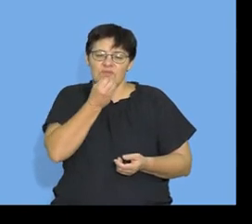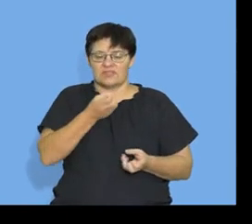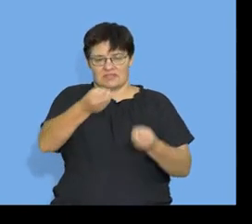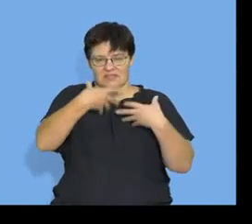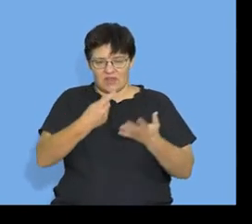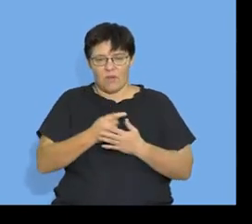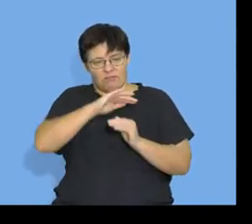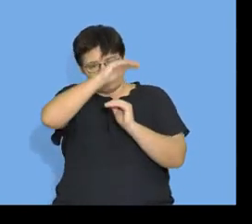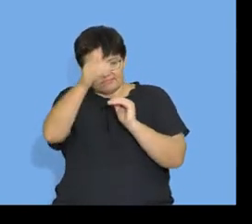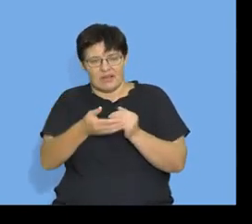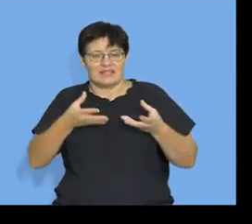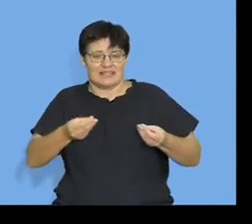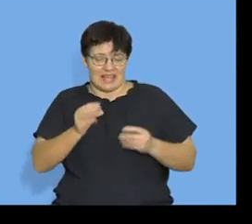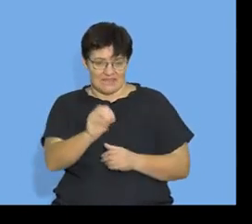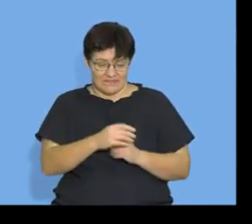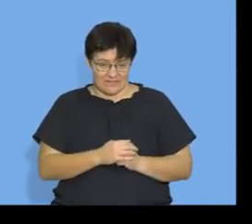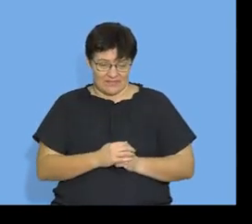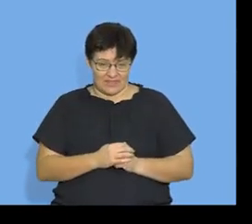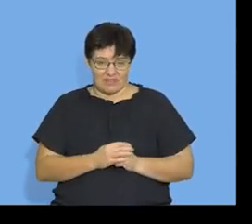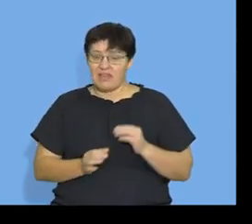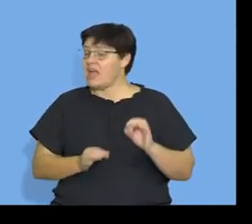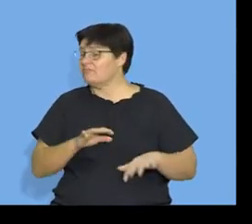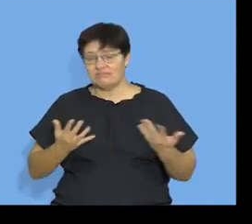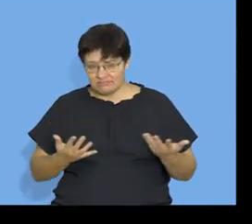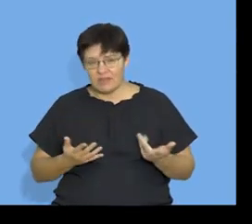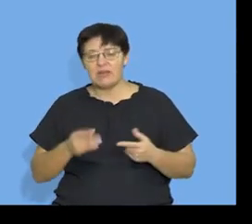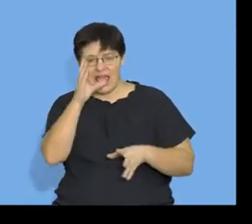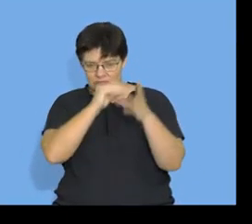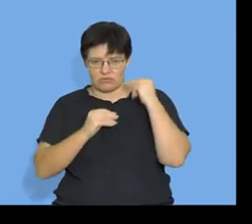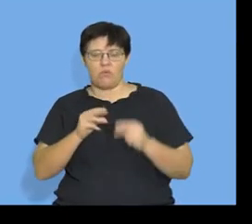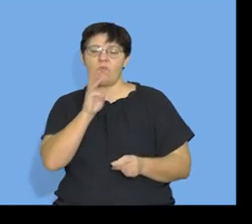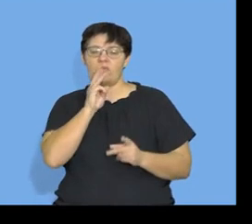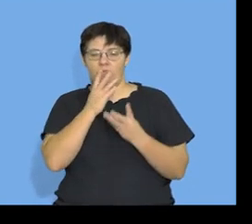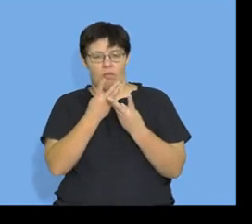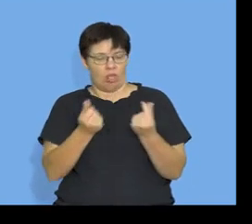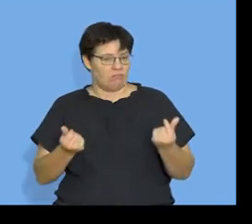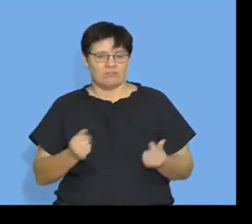being moist, or else we find that the baby can experience dehydration.